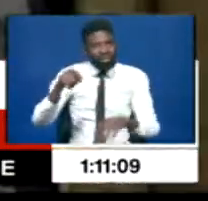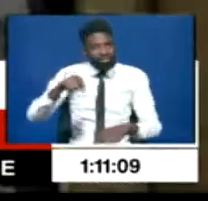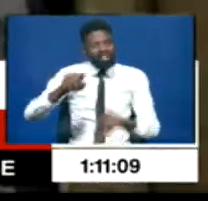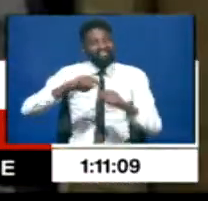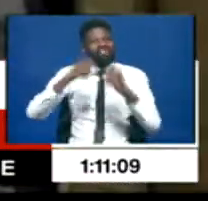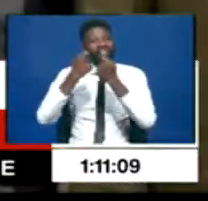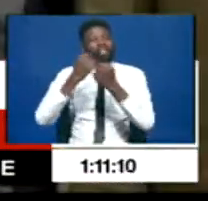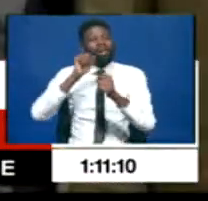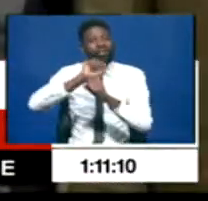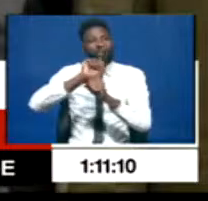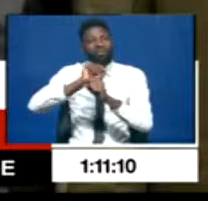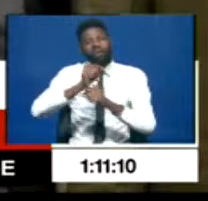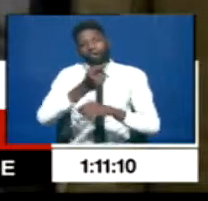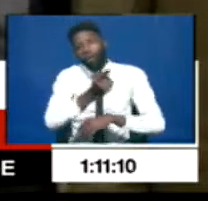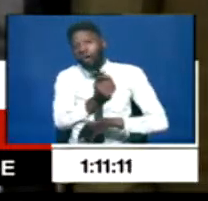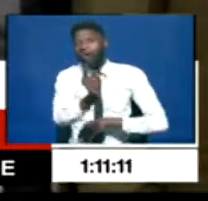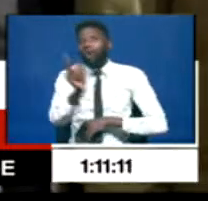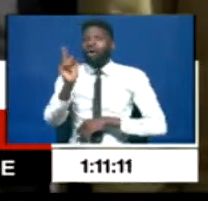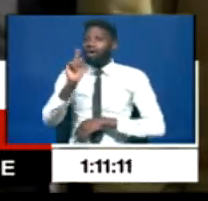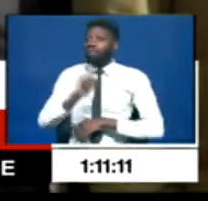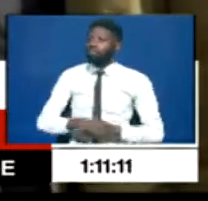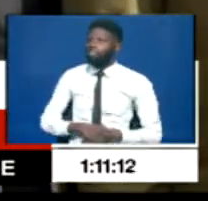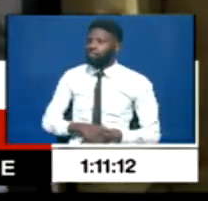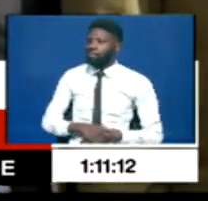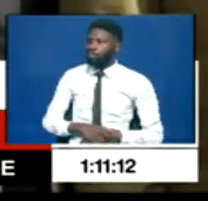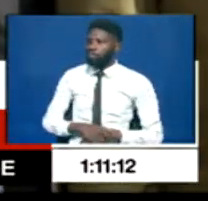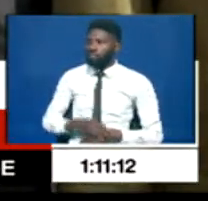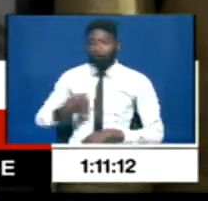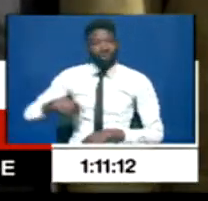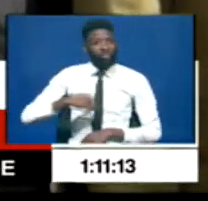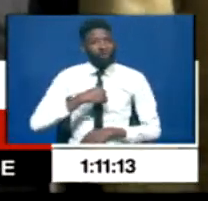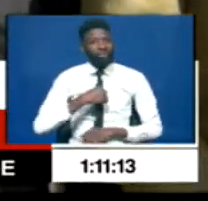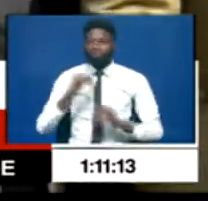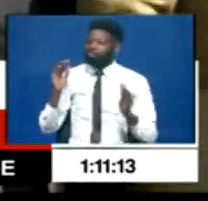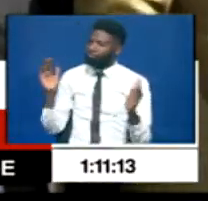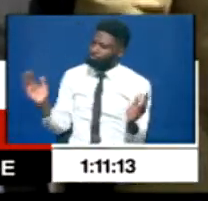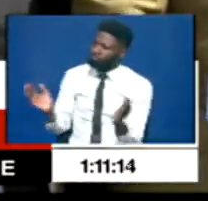us. We are encouraging our candidates